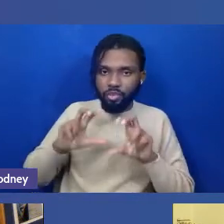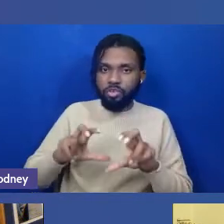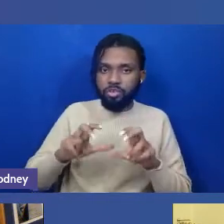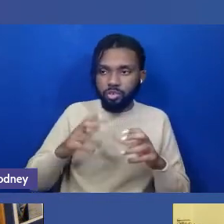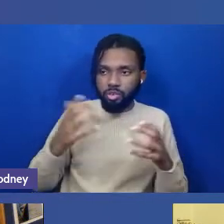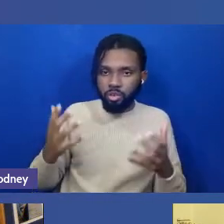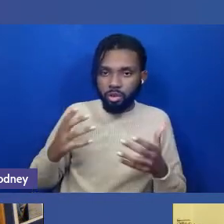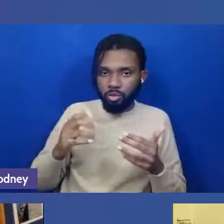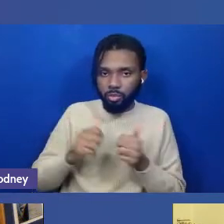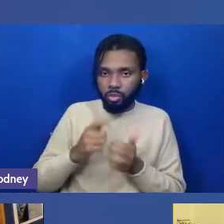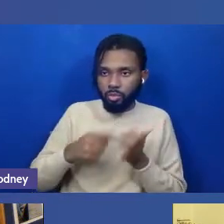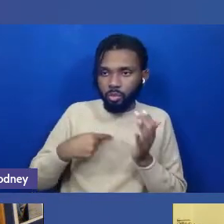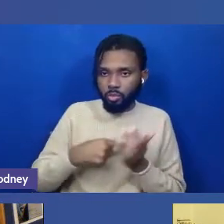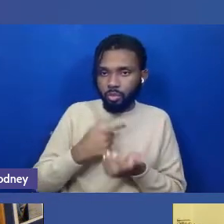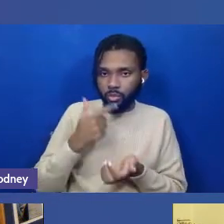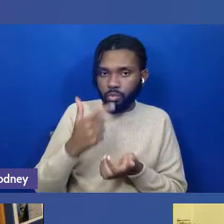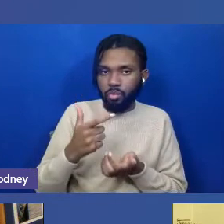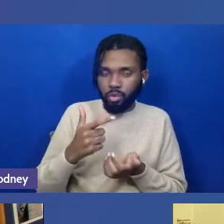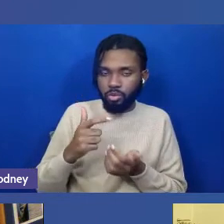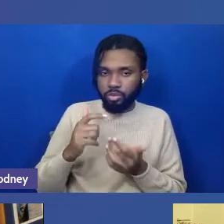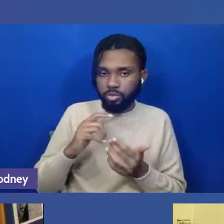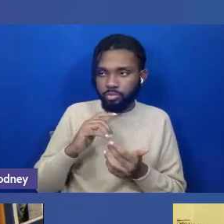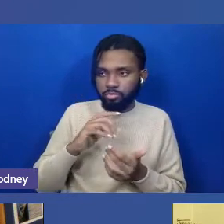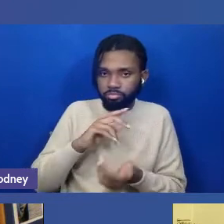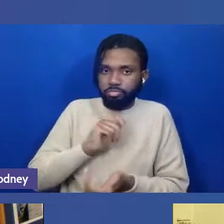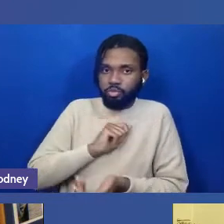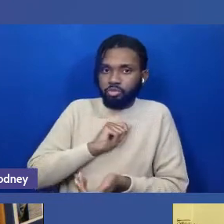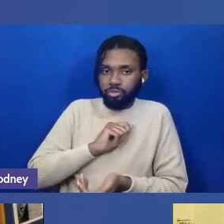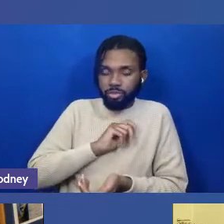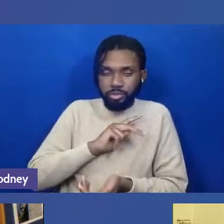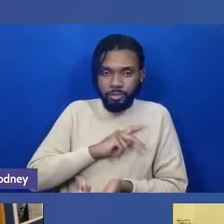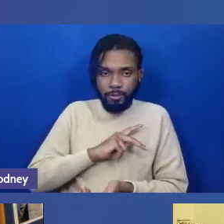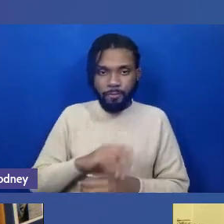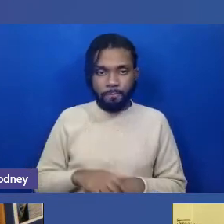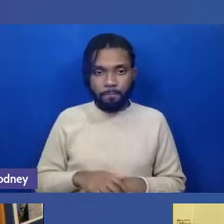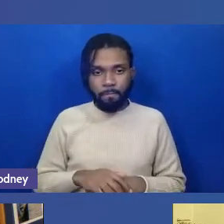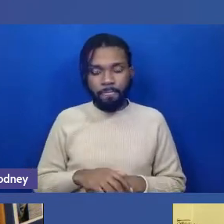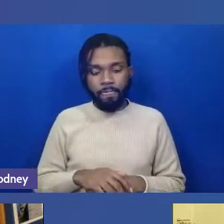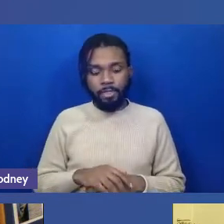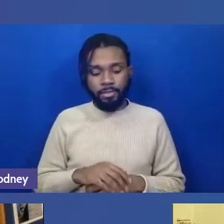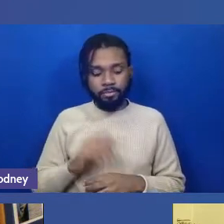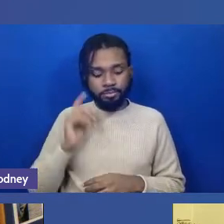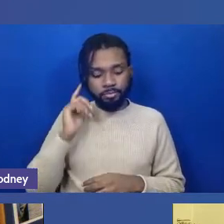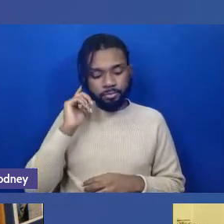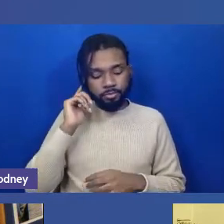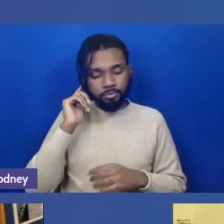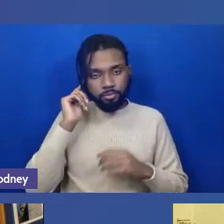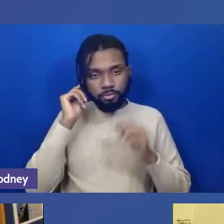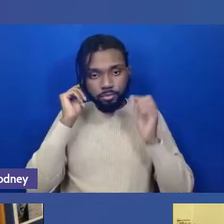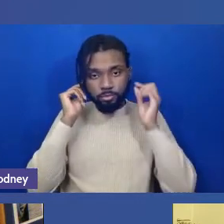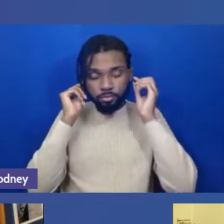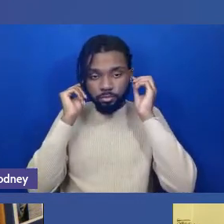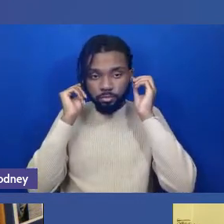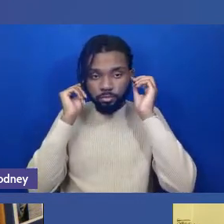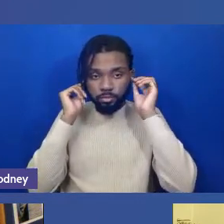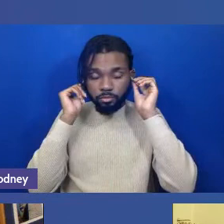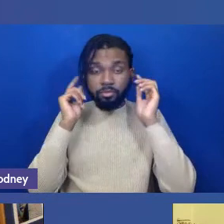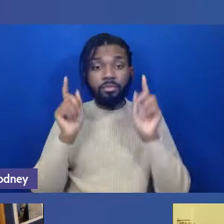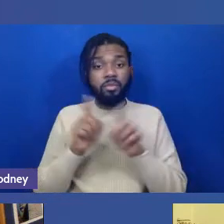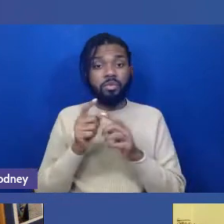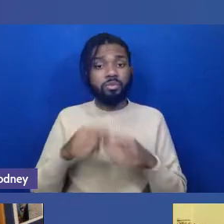watching virtually. I would also say that keep in mind that, you know, we're all